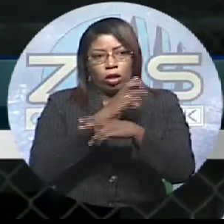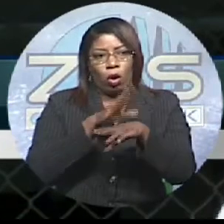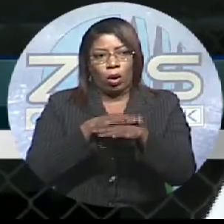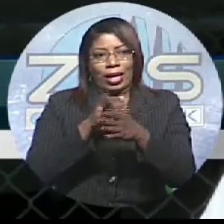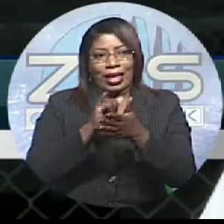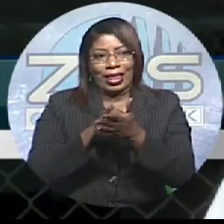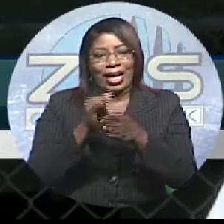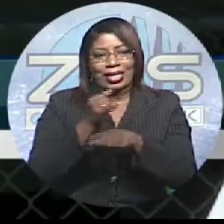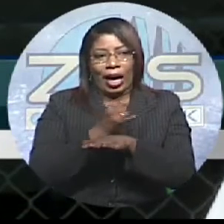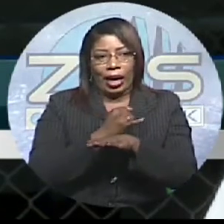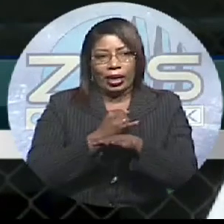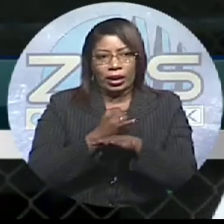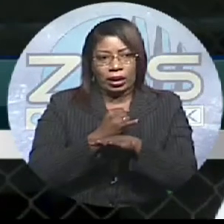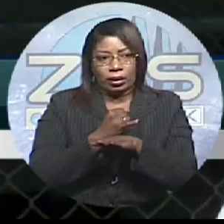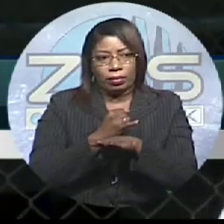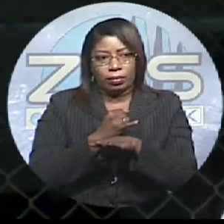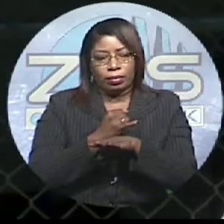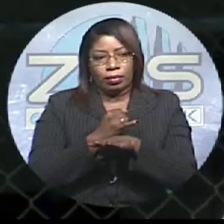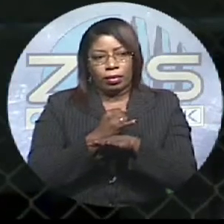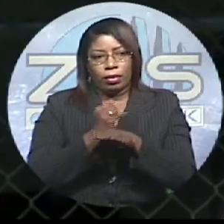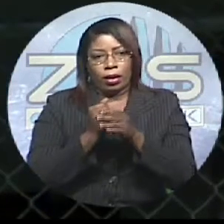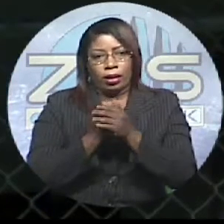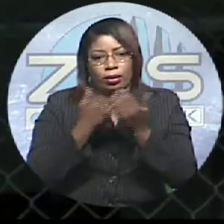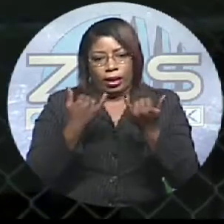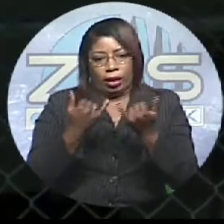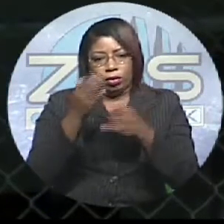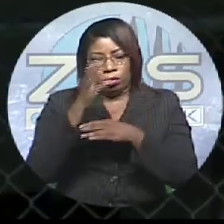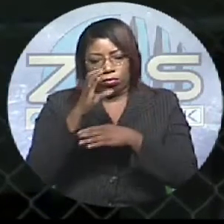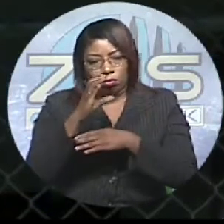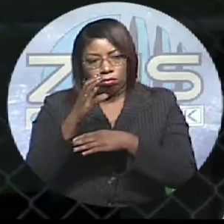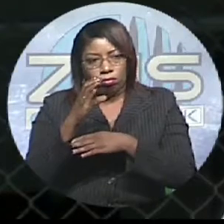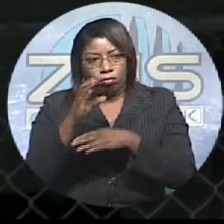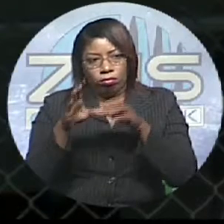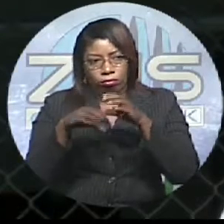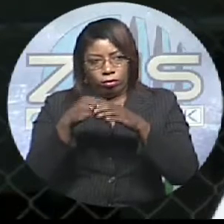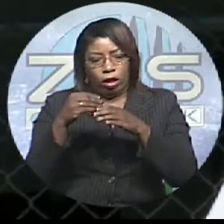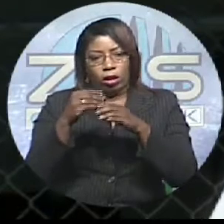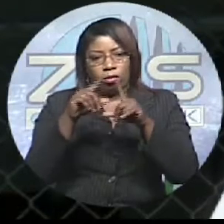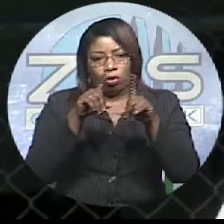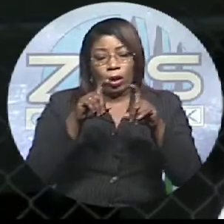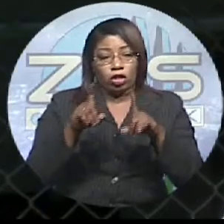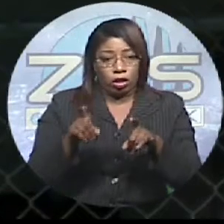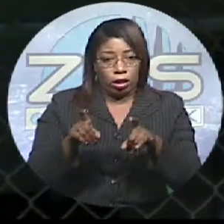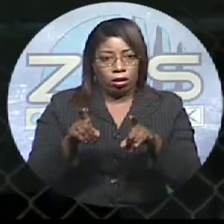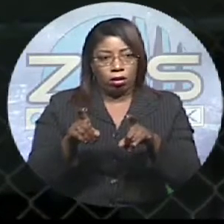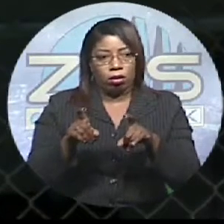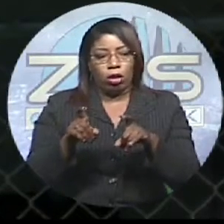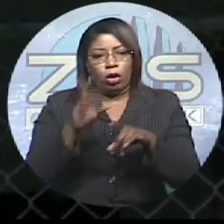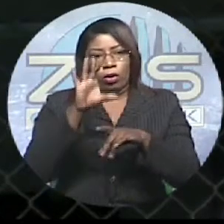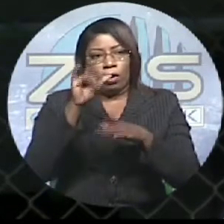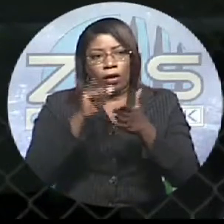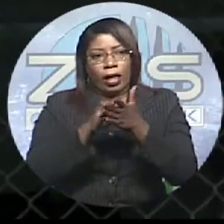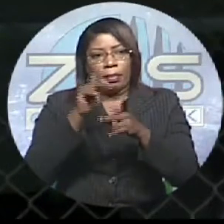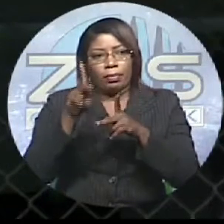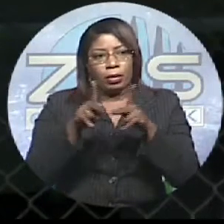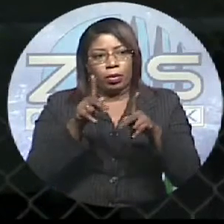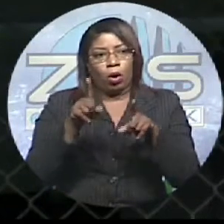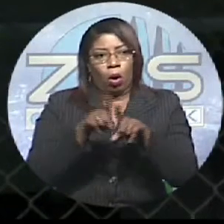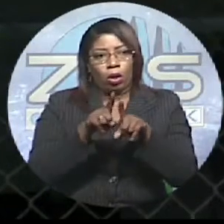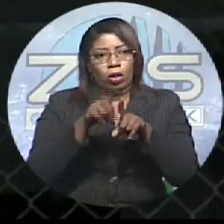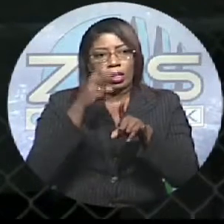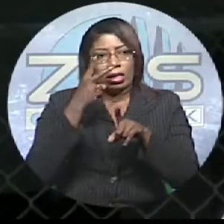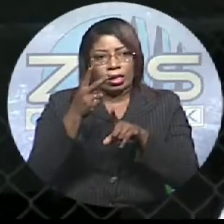island. Upon investigations and making some inquiries, we also have discovered that people have been also